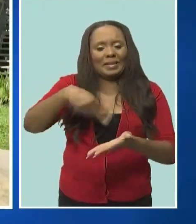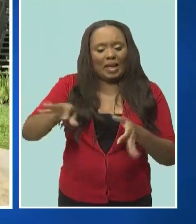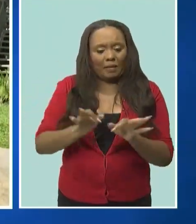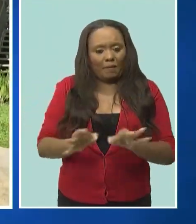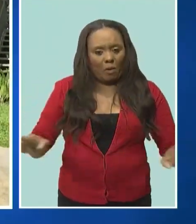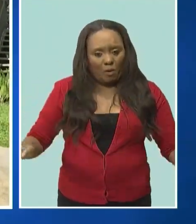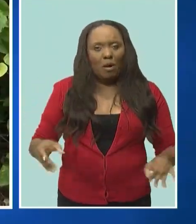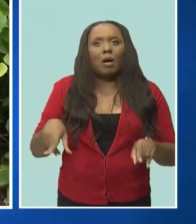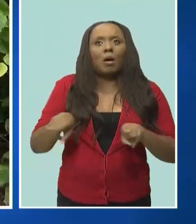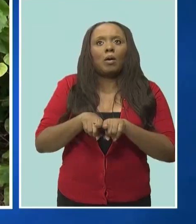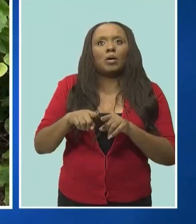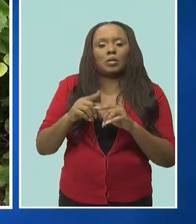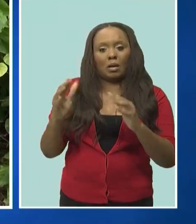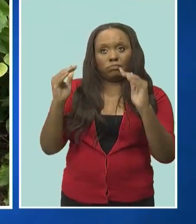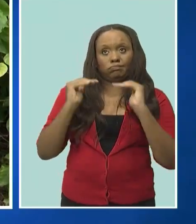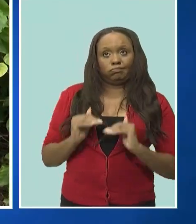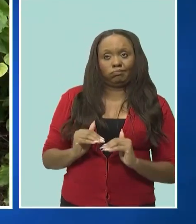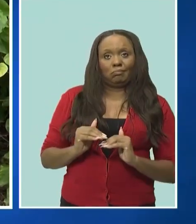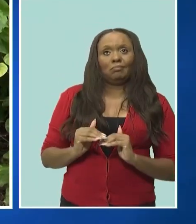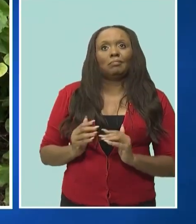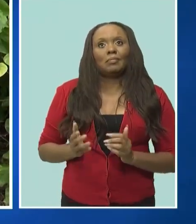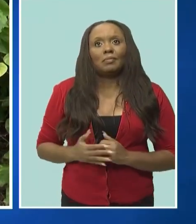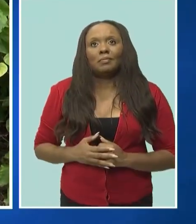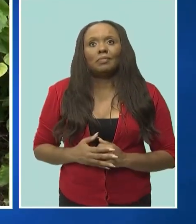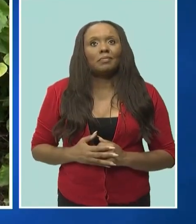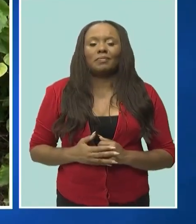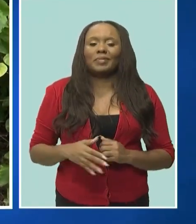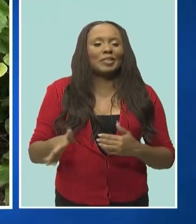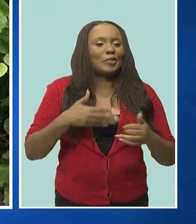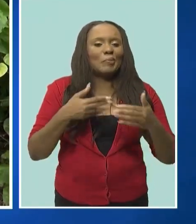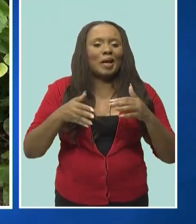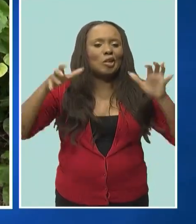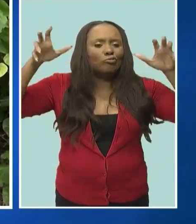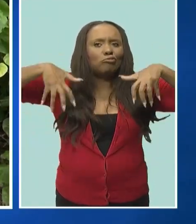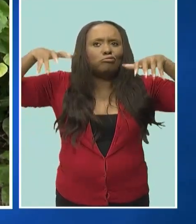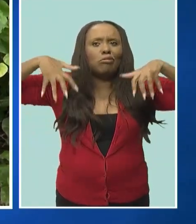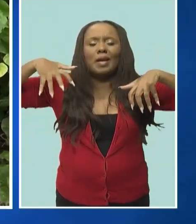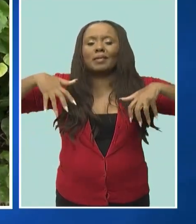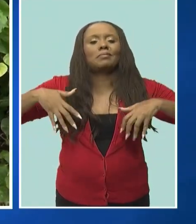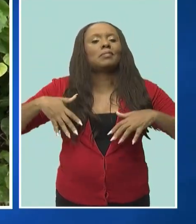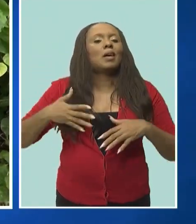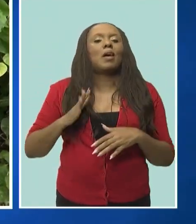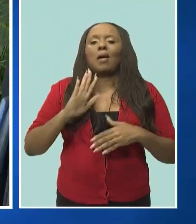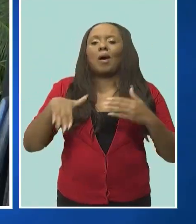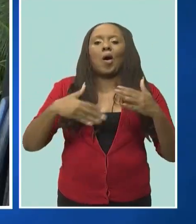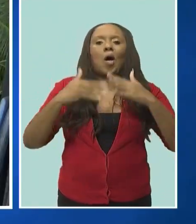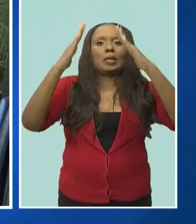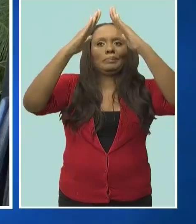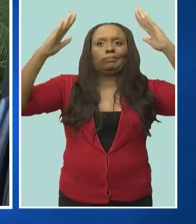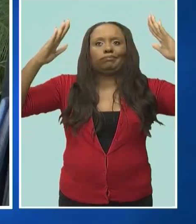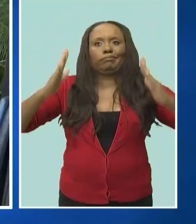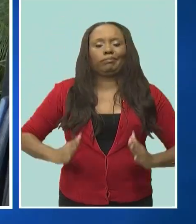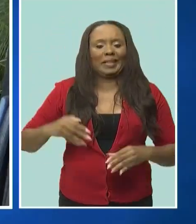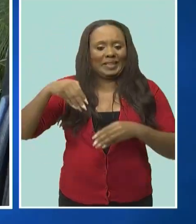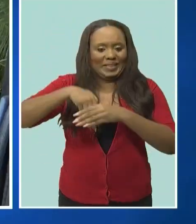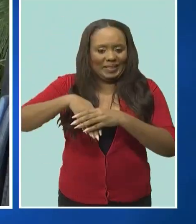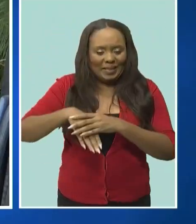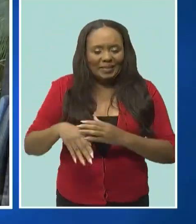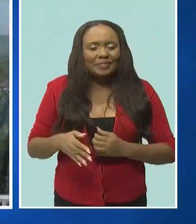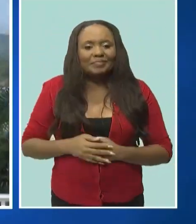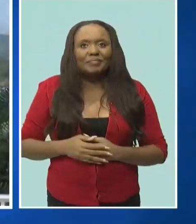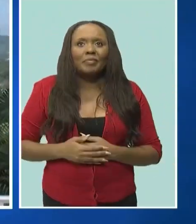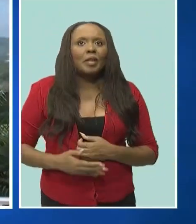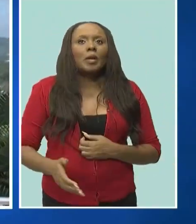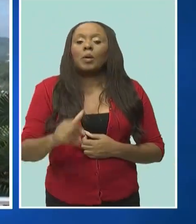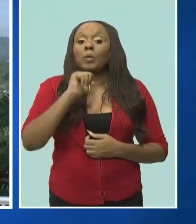dancing. Of course, no rain. It's going to be covered. So you can come out in your finest. Fireworks, well, we will